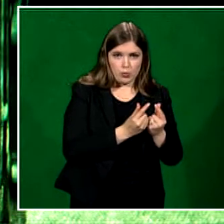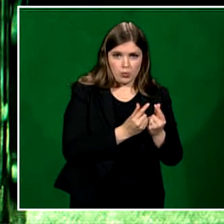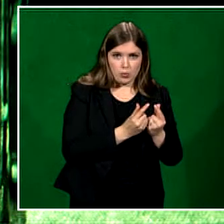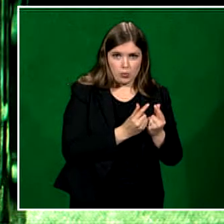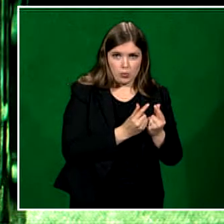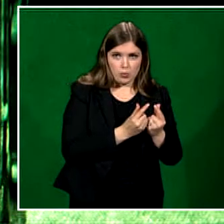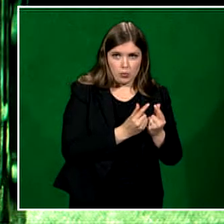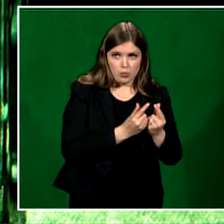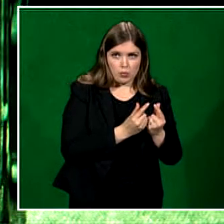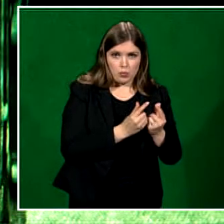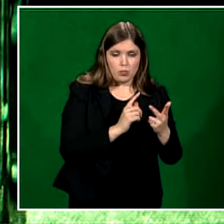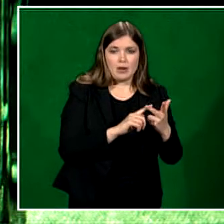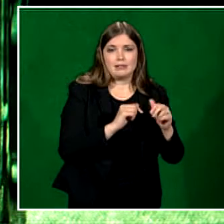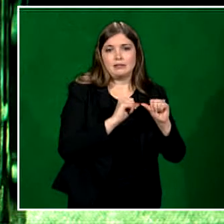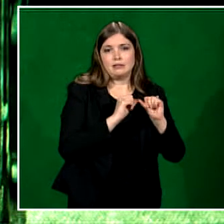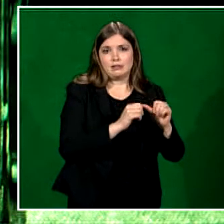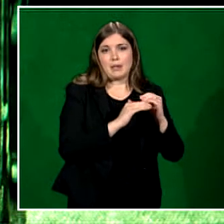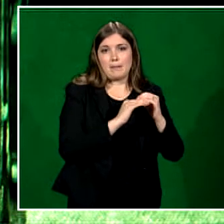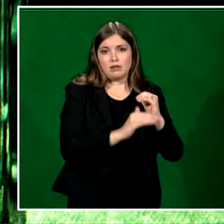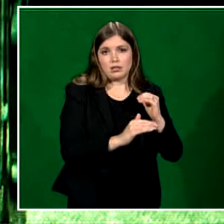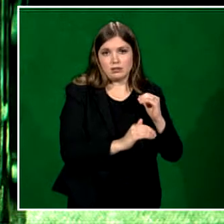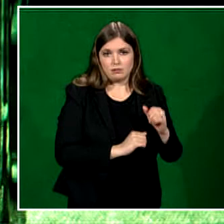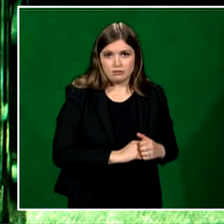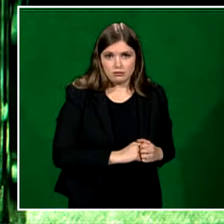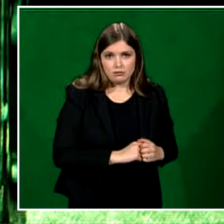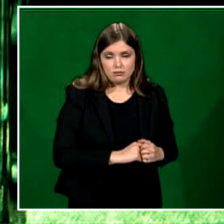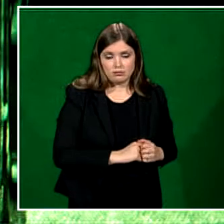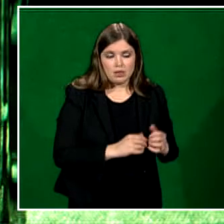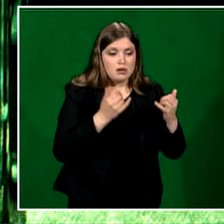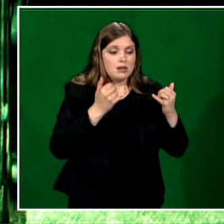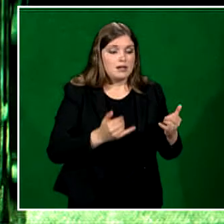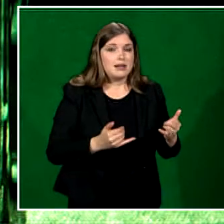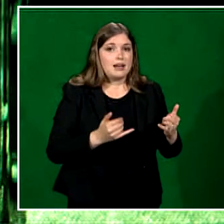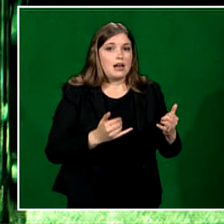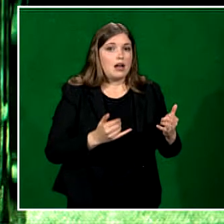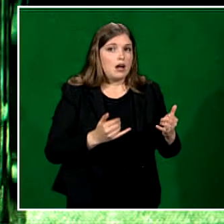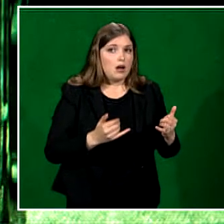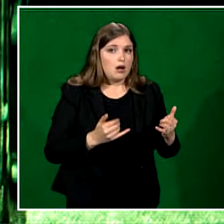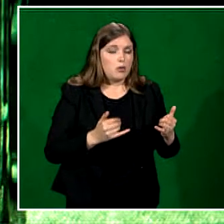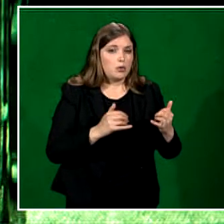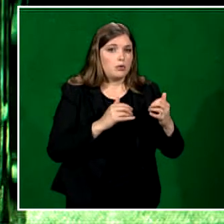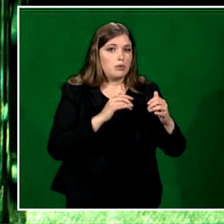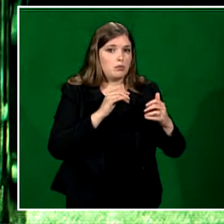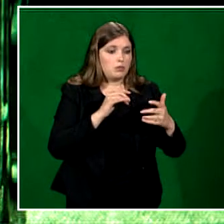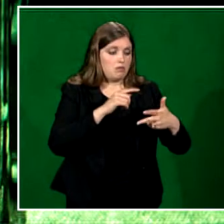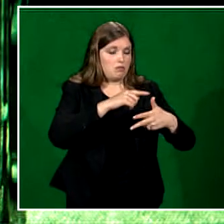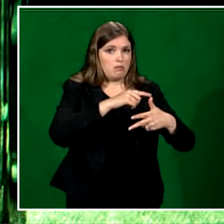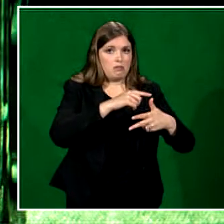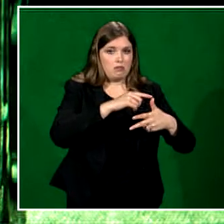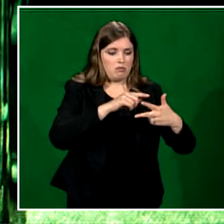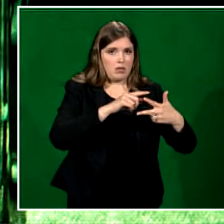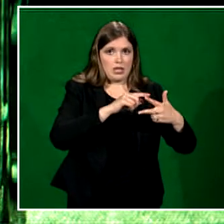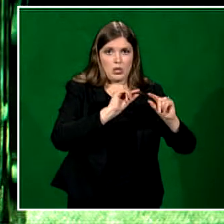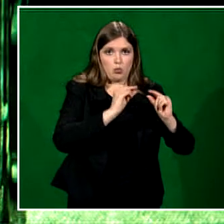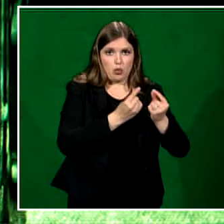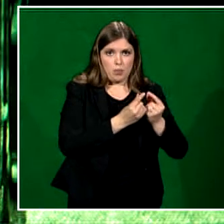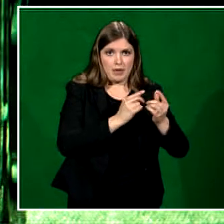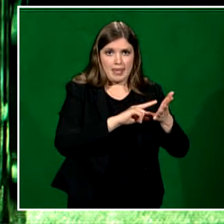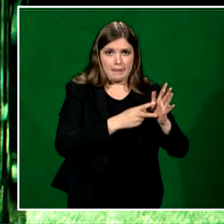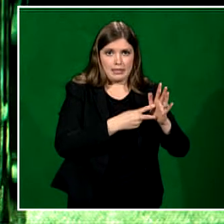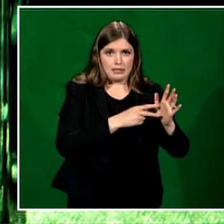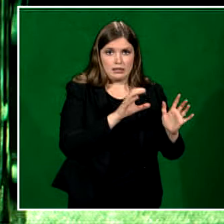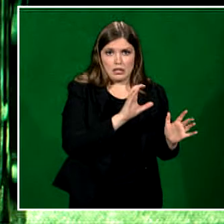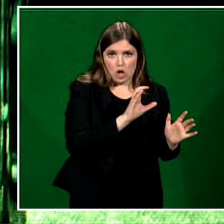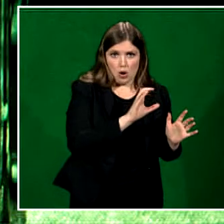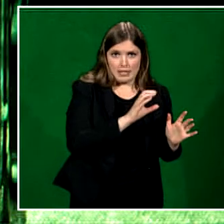and the aggregate stability. Now, the abundant functional group, that is the carbon, the oxygen